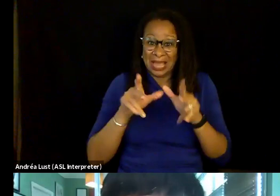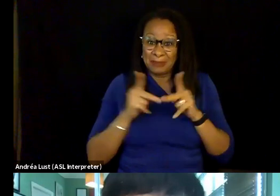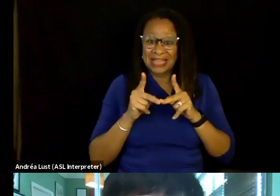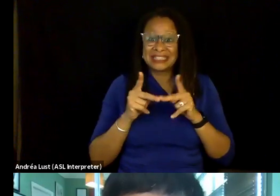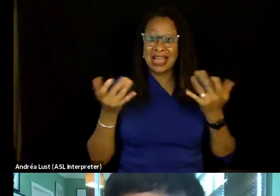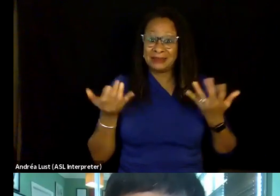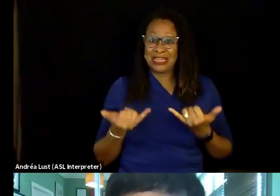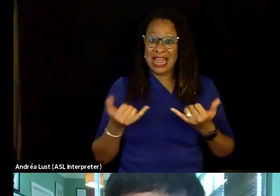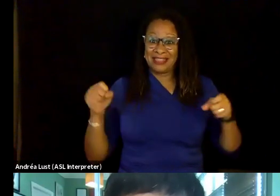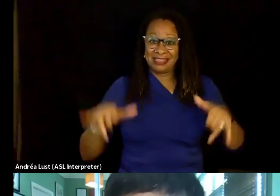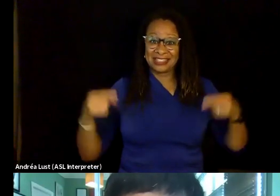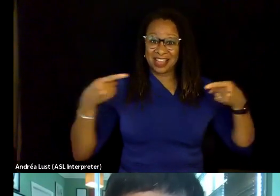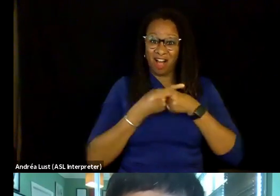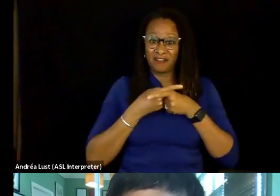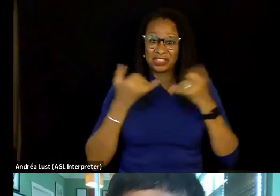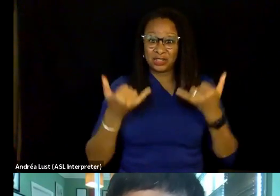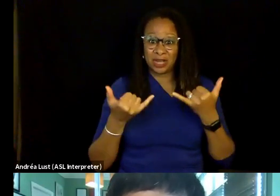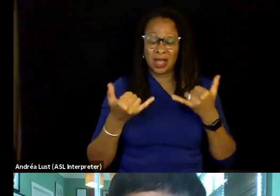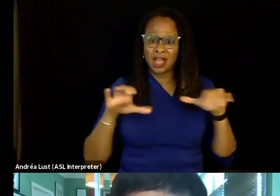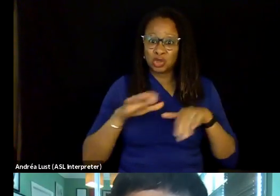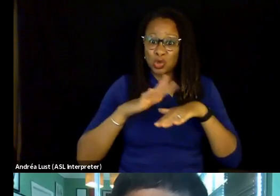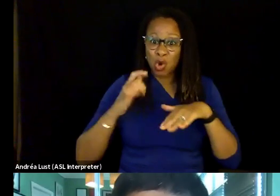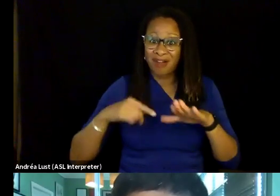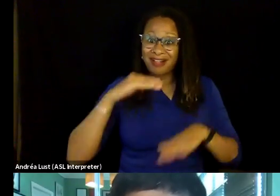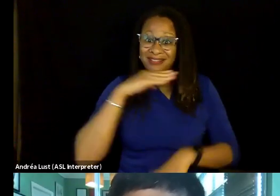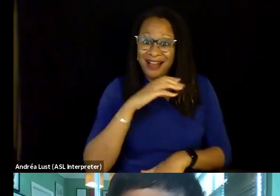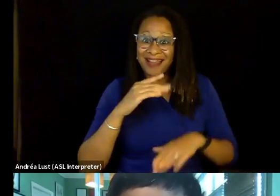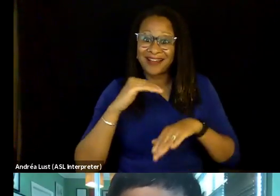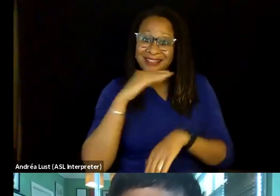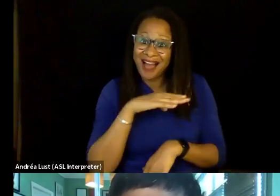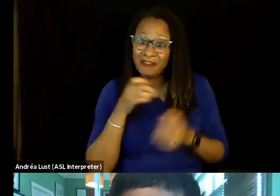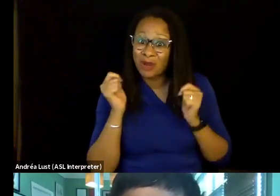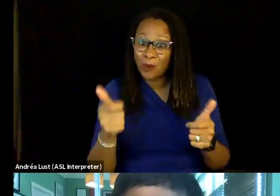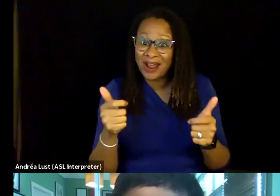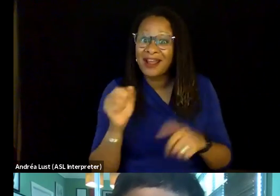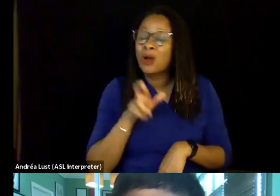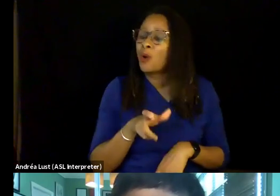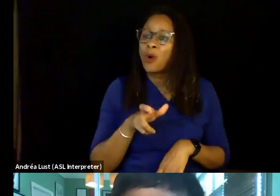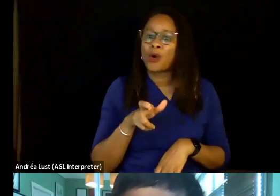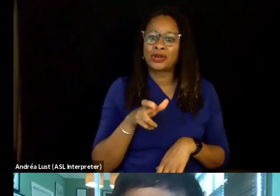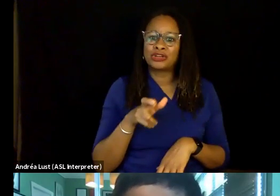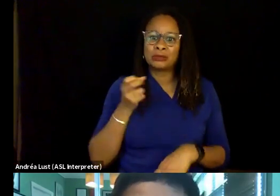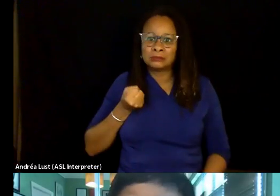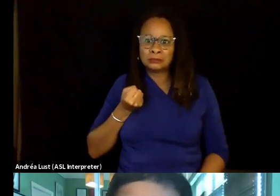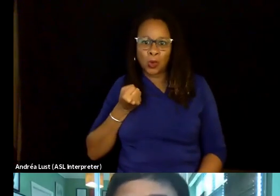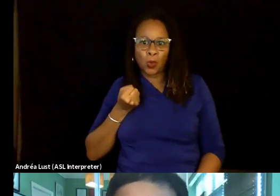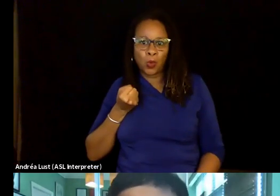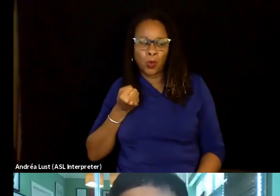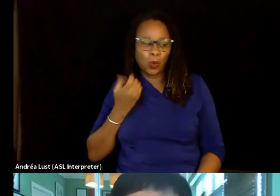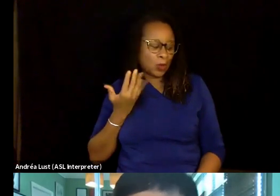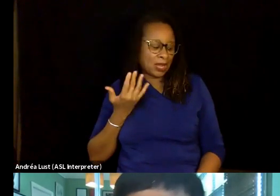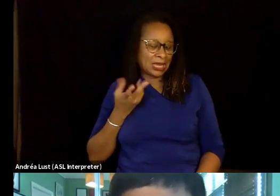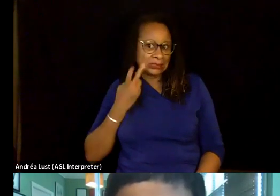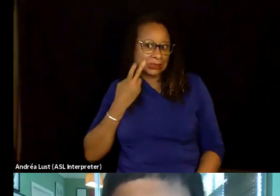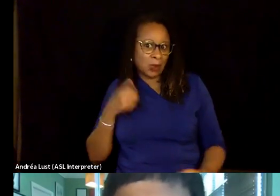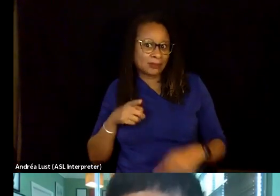today for journalism, right? Do you call a lie a lie? Do you couch it, right? So that's how